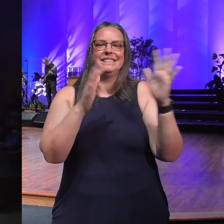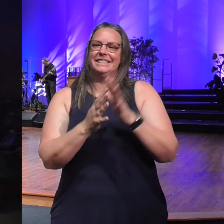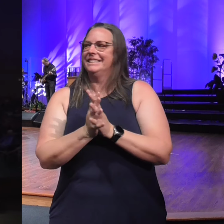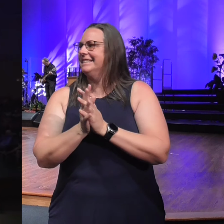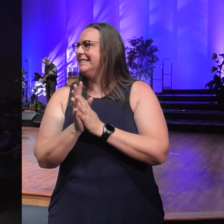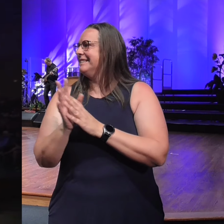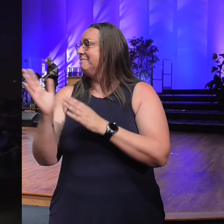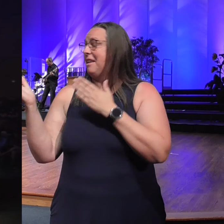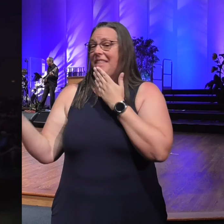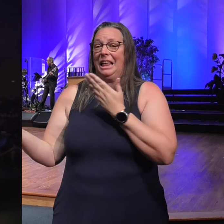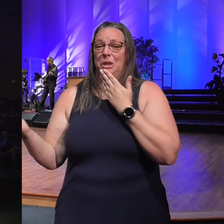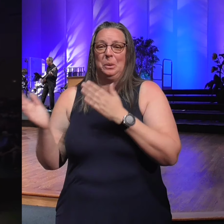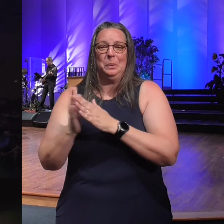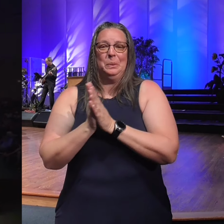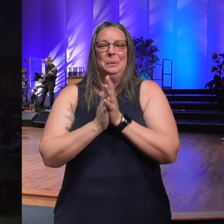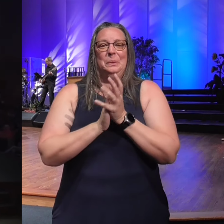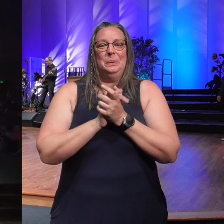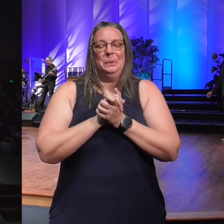free.